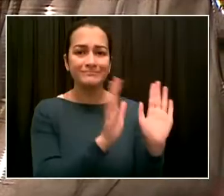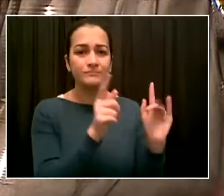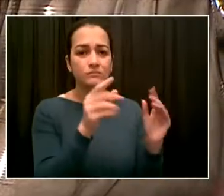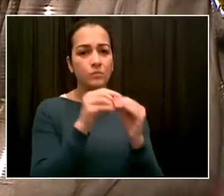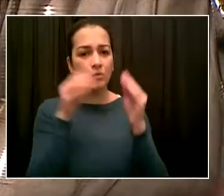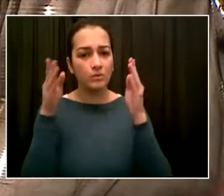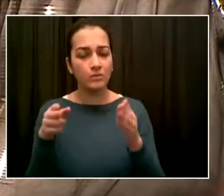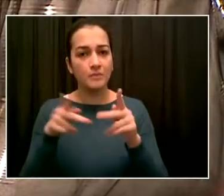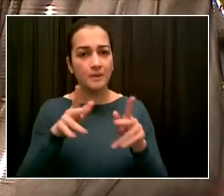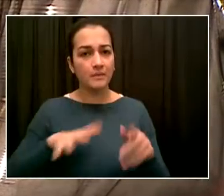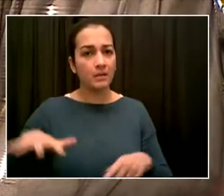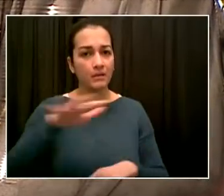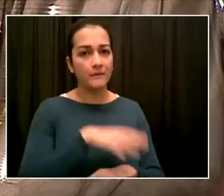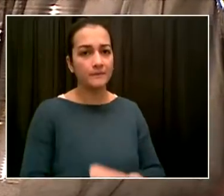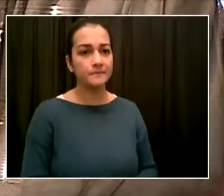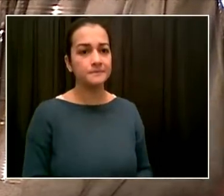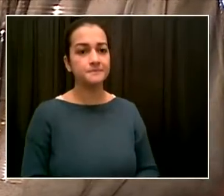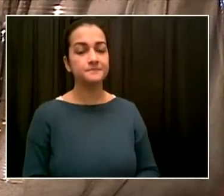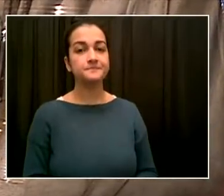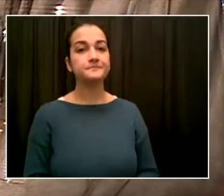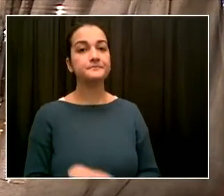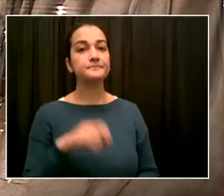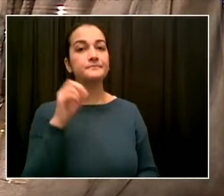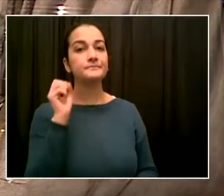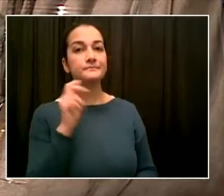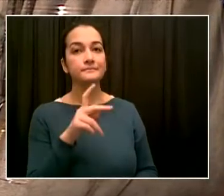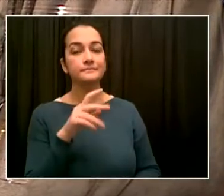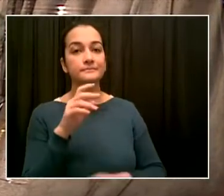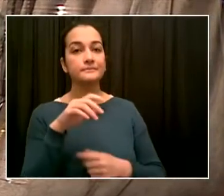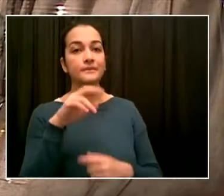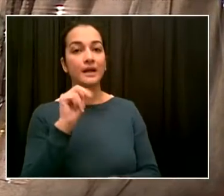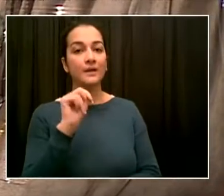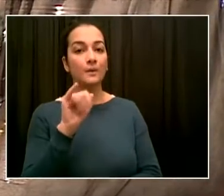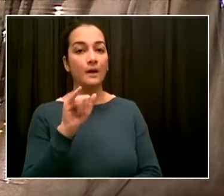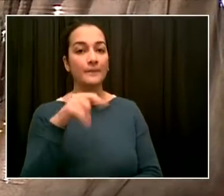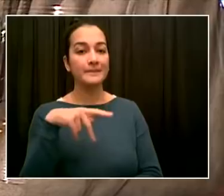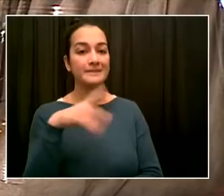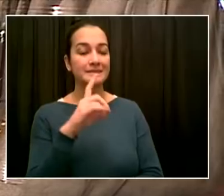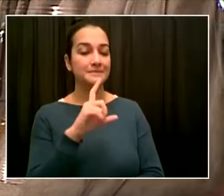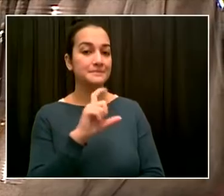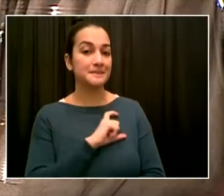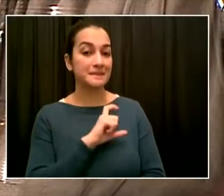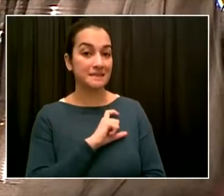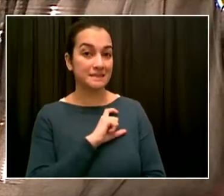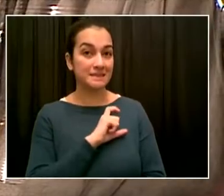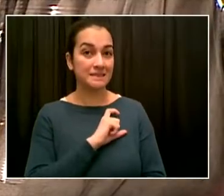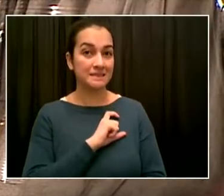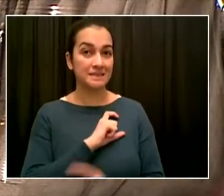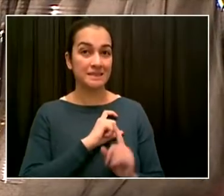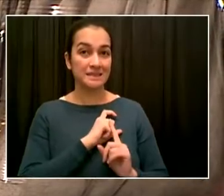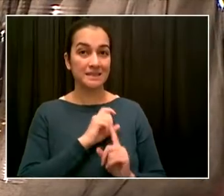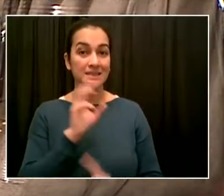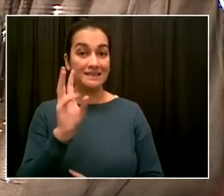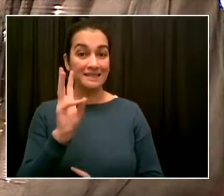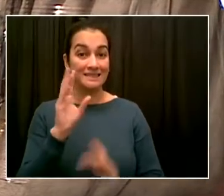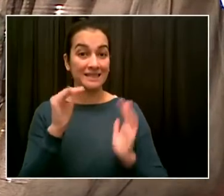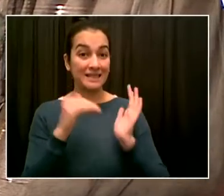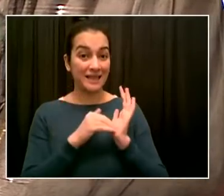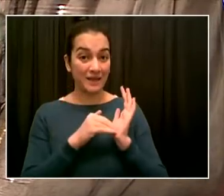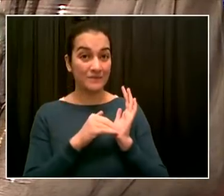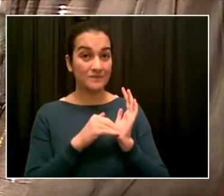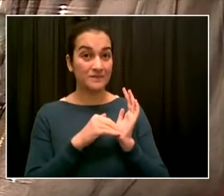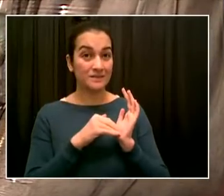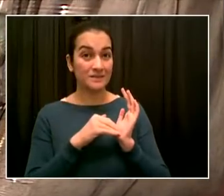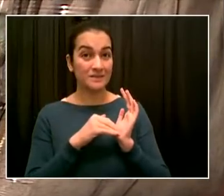had 6,000 reasonable accommodations filed in a timely fashion, which is a big chunk